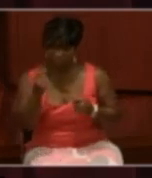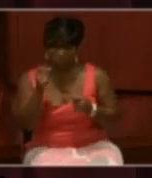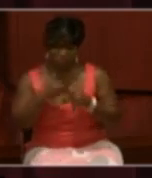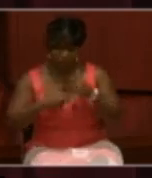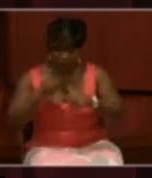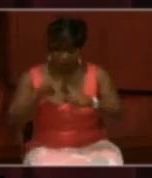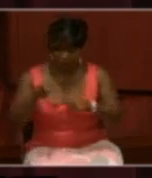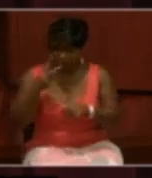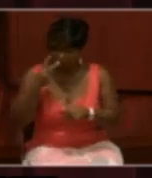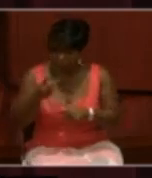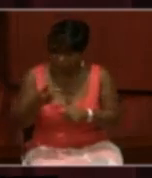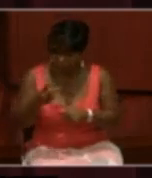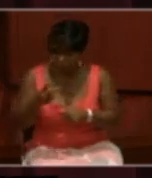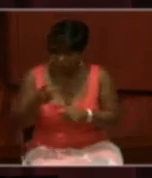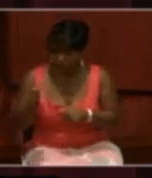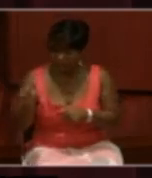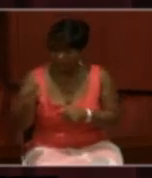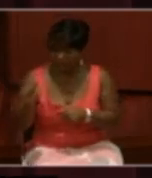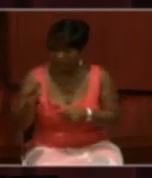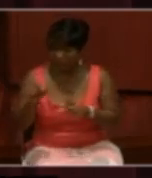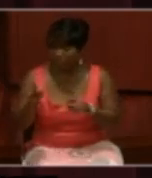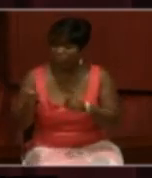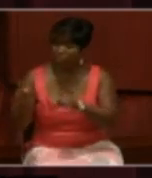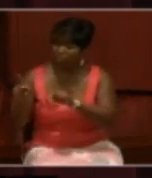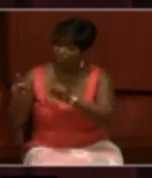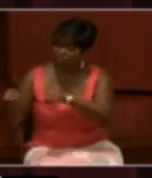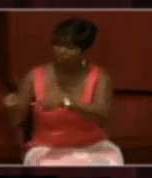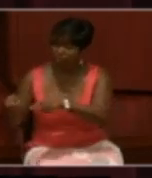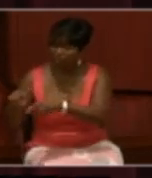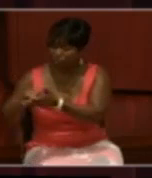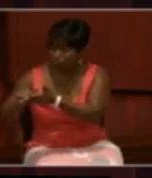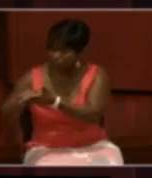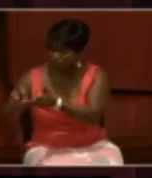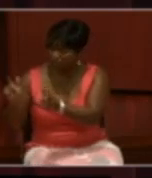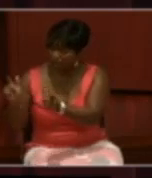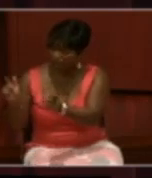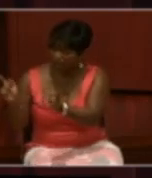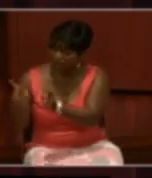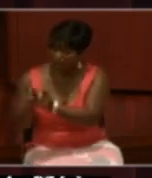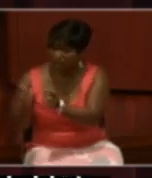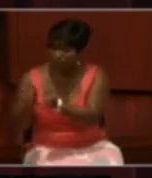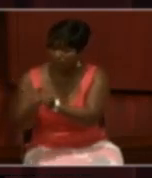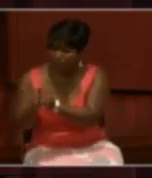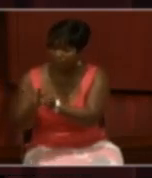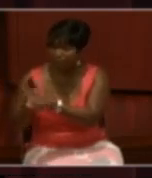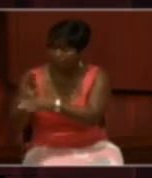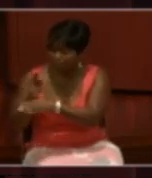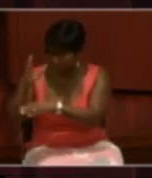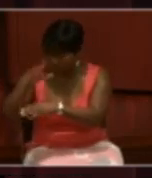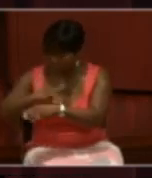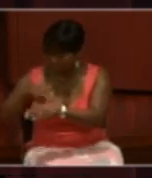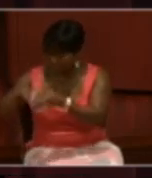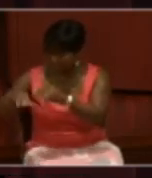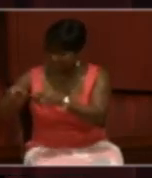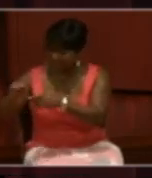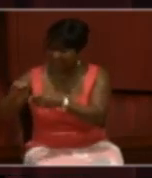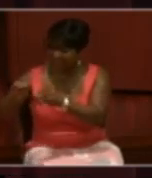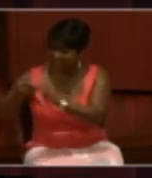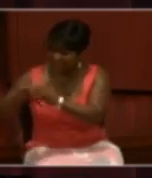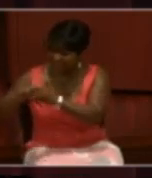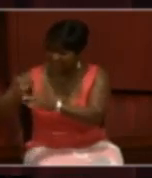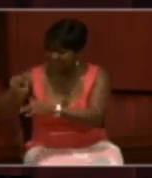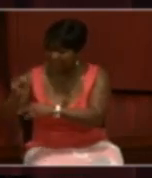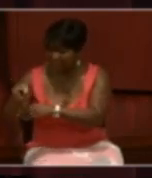W. Alford returned to New York and met with philanthropists and leading businessmen in that particular city on